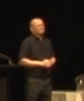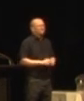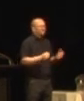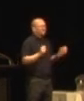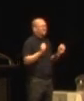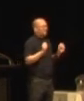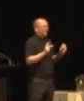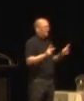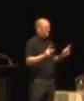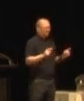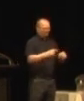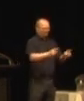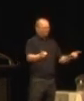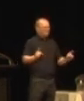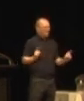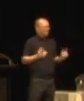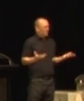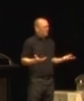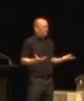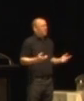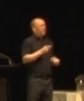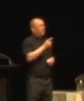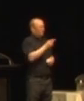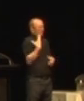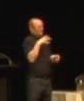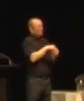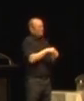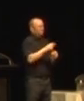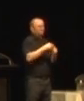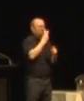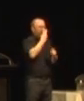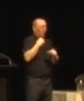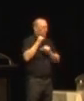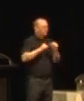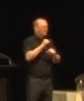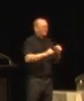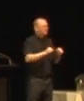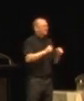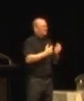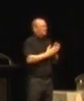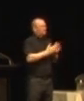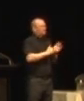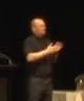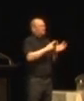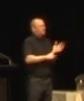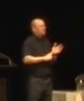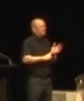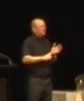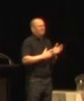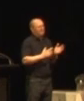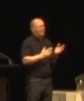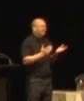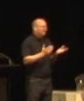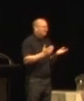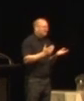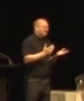Okay, what just happened? You have just taken part in an ancient ritual, it seems. I say it with a smile on my face, but this is serious business. This is